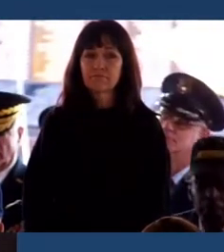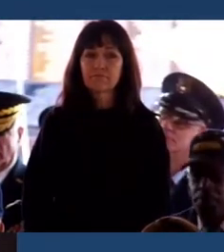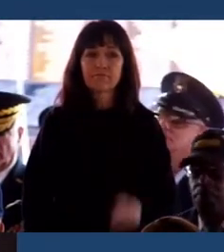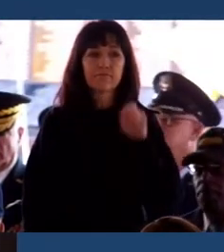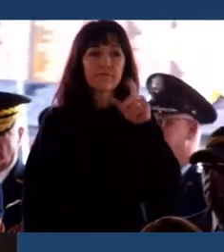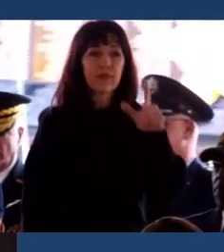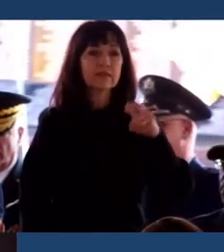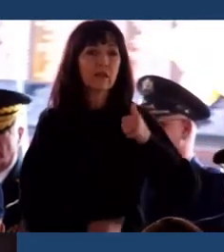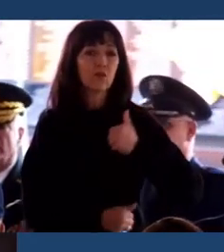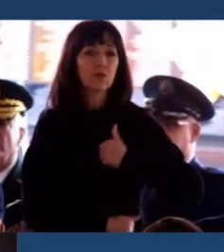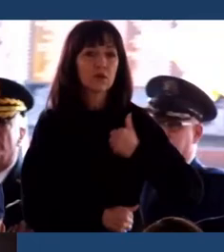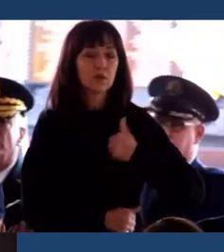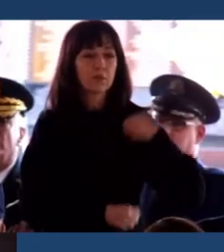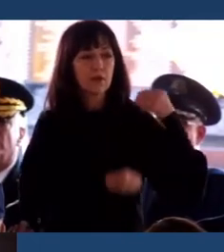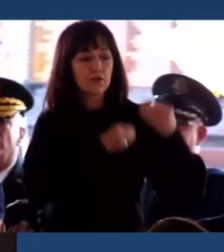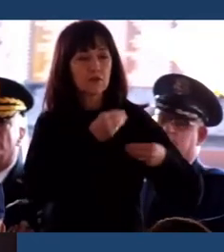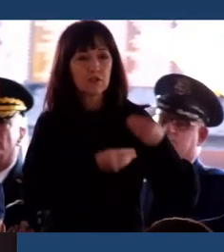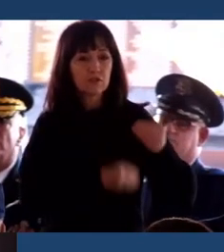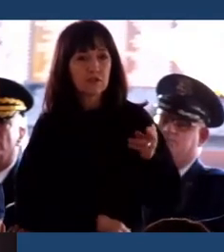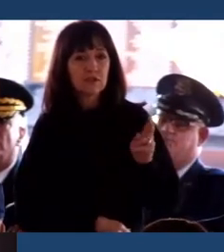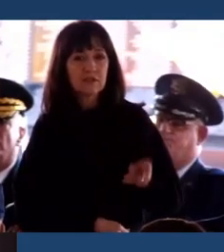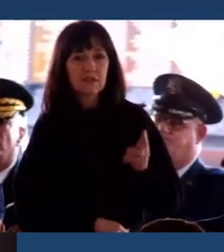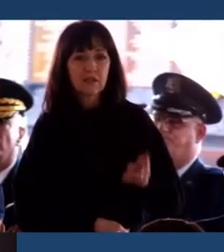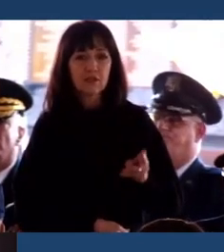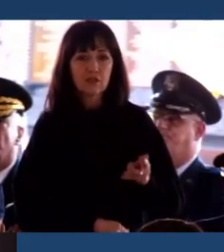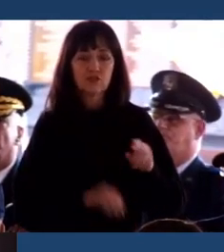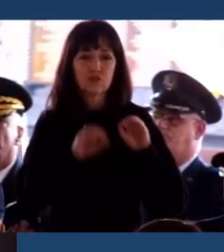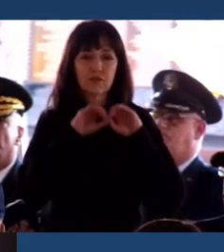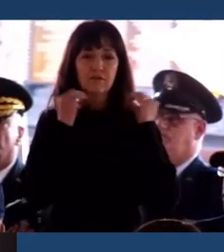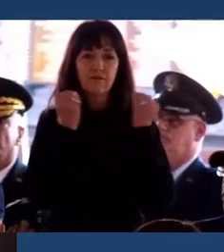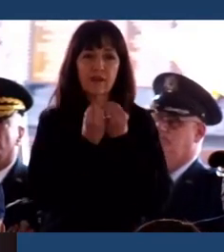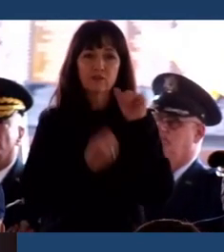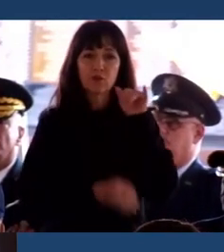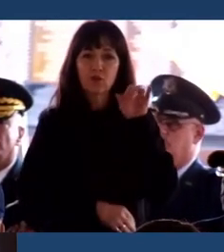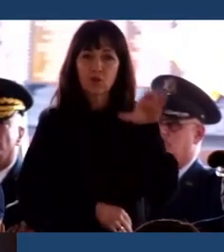Delaware Military Heritage and Education Foundation, Incorporated.